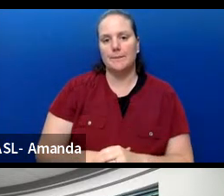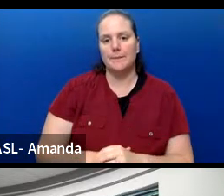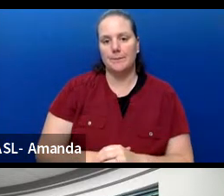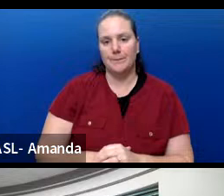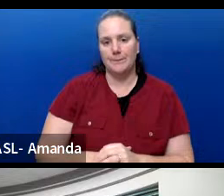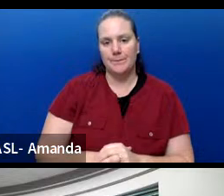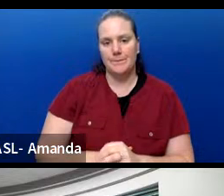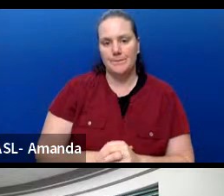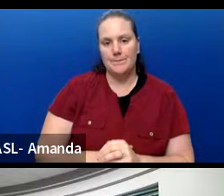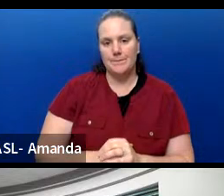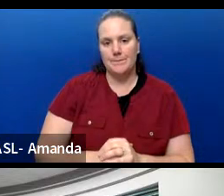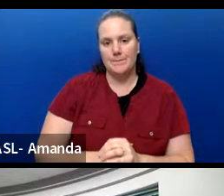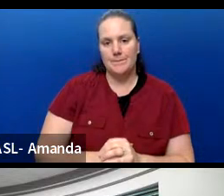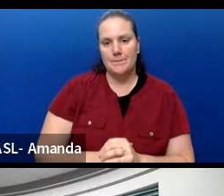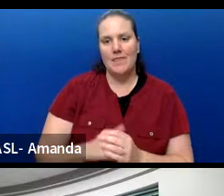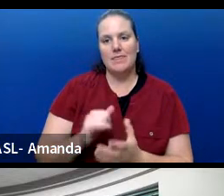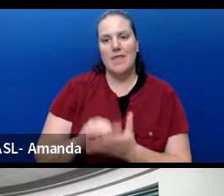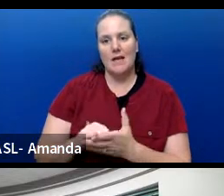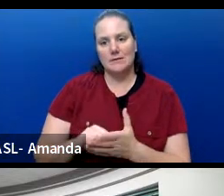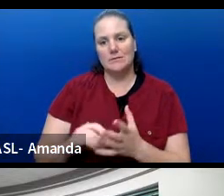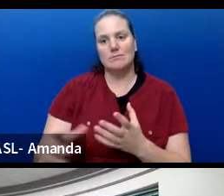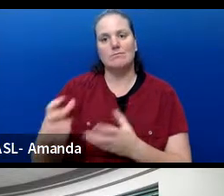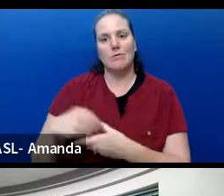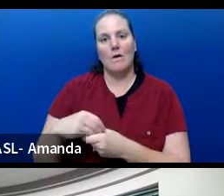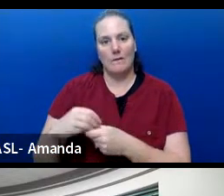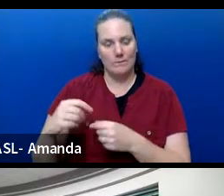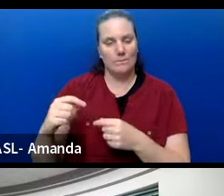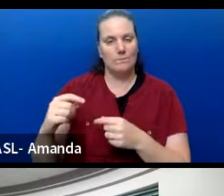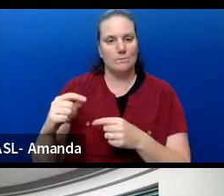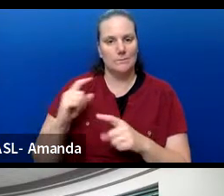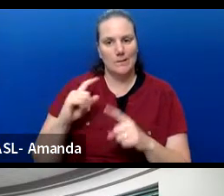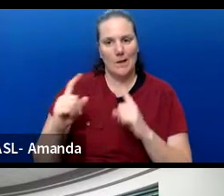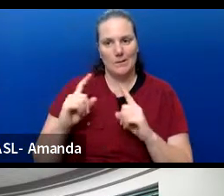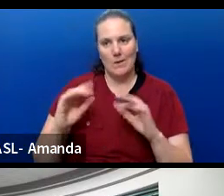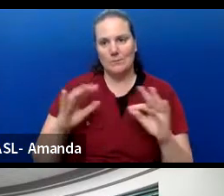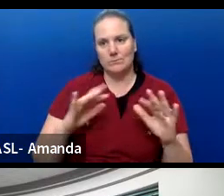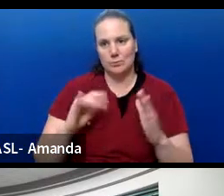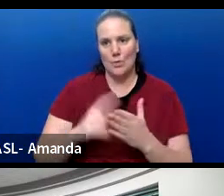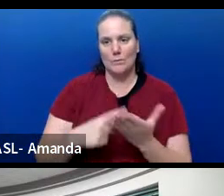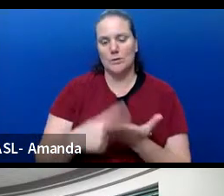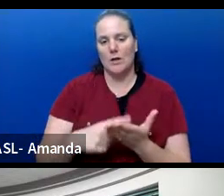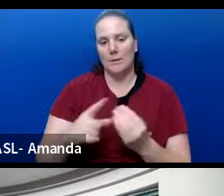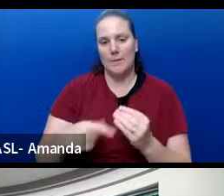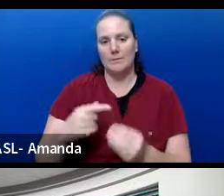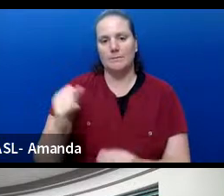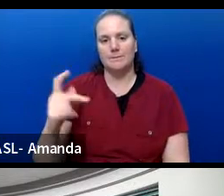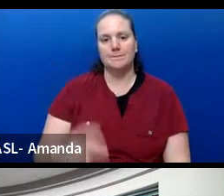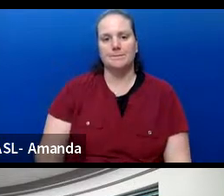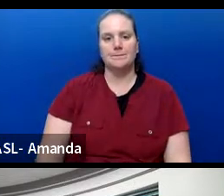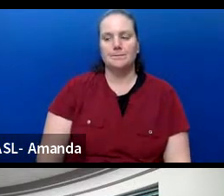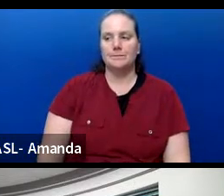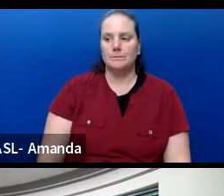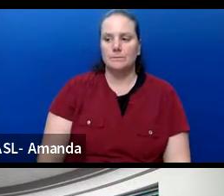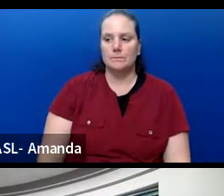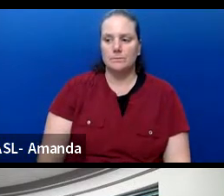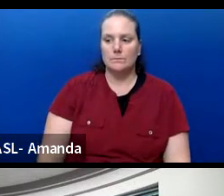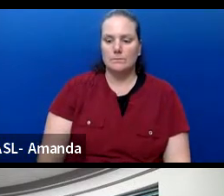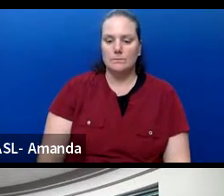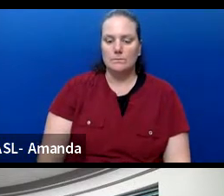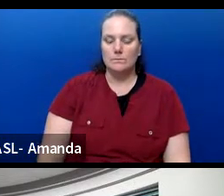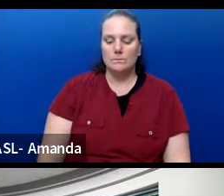So that's been part of the dialogue, that sort of balancing act we're talking about. Thanks. We also know that DBEs tend